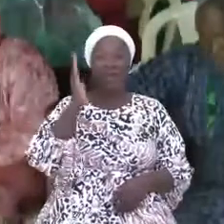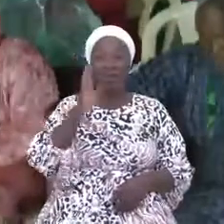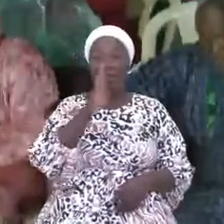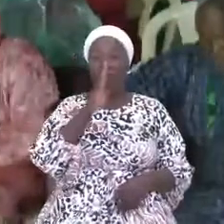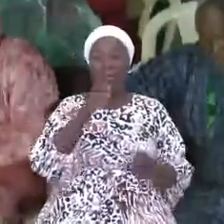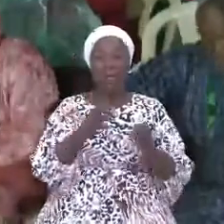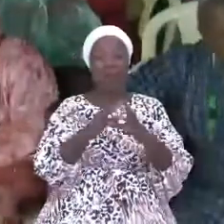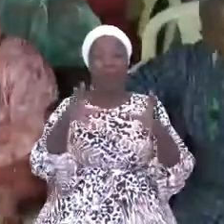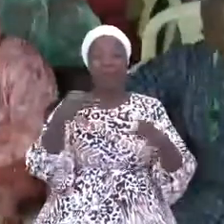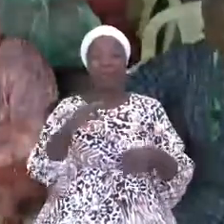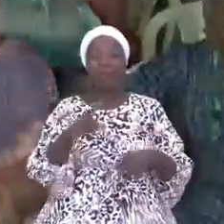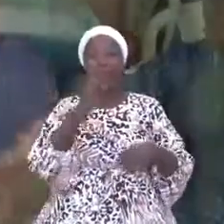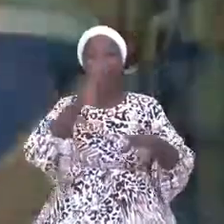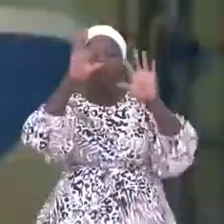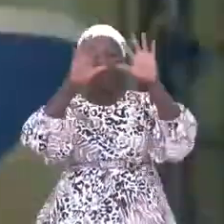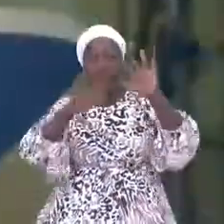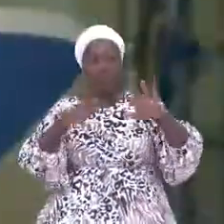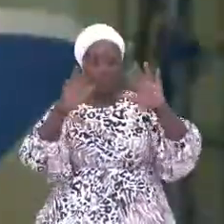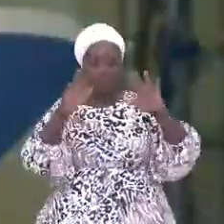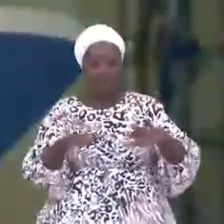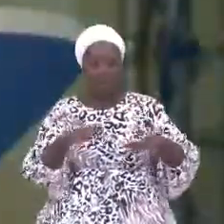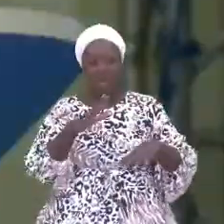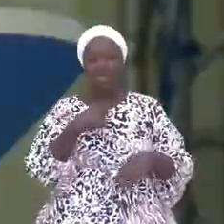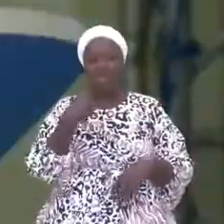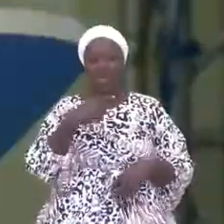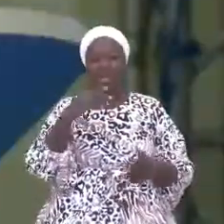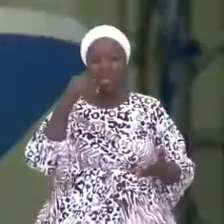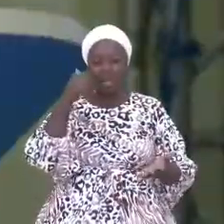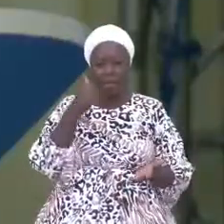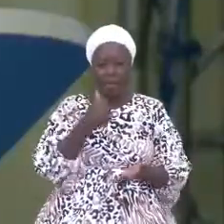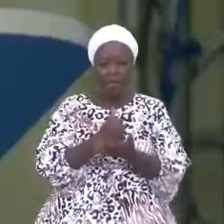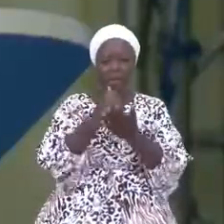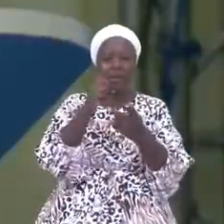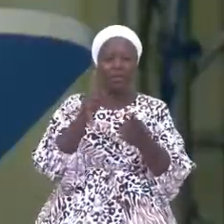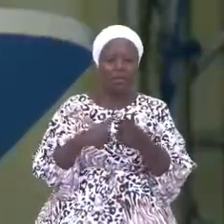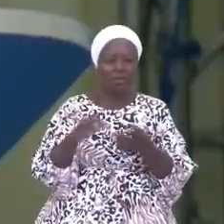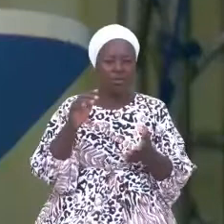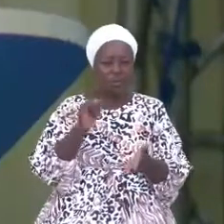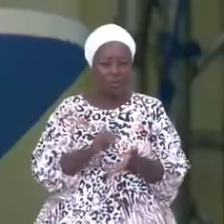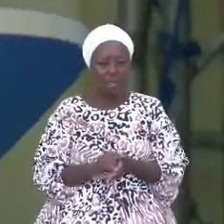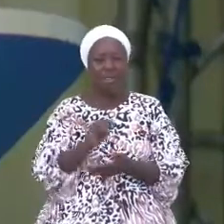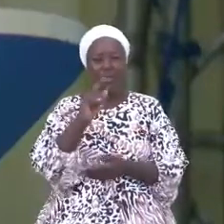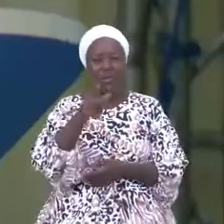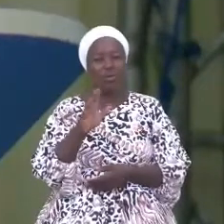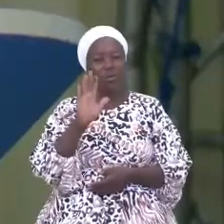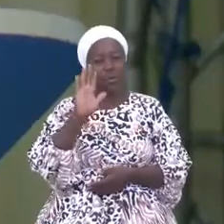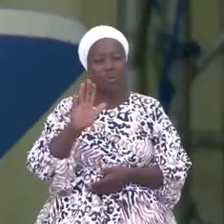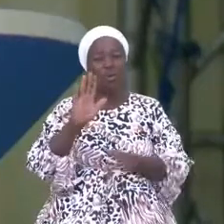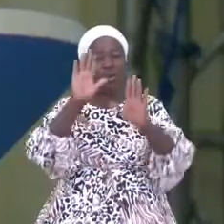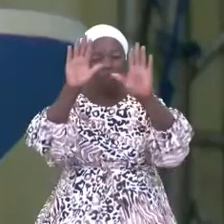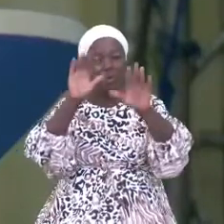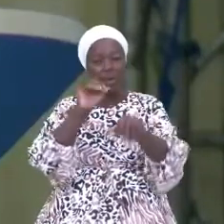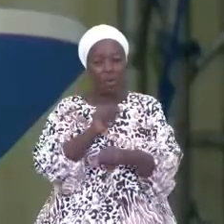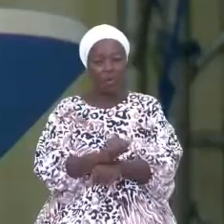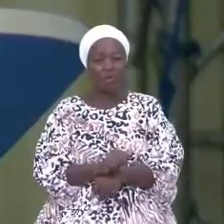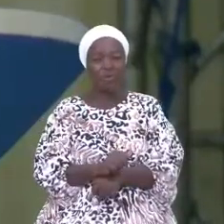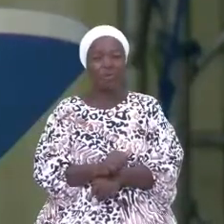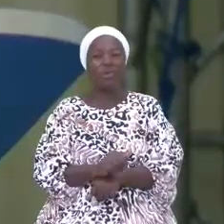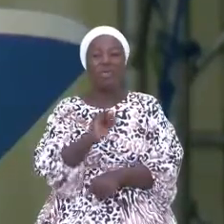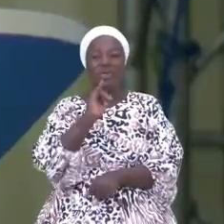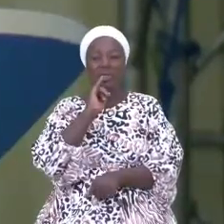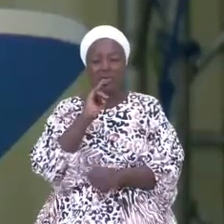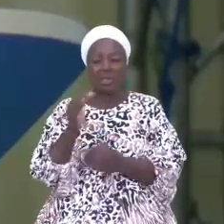Can I hear your amen again? Your miracles are confirmed already